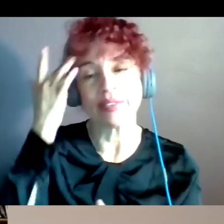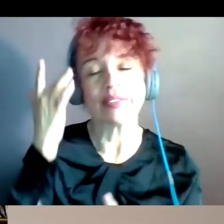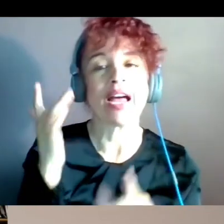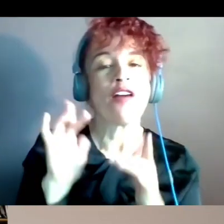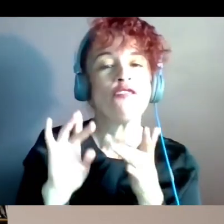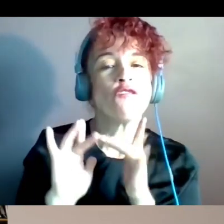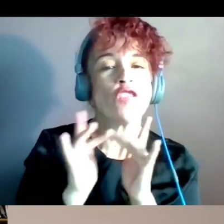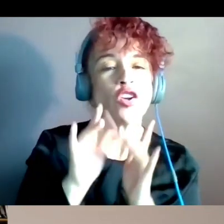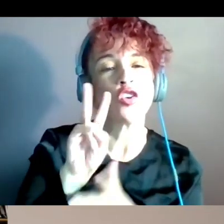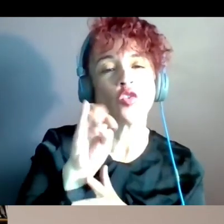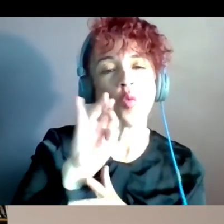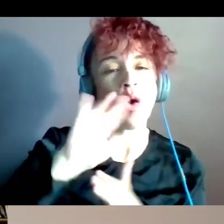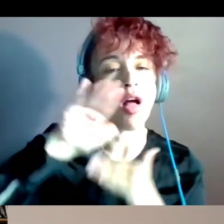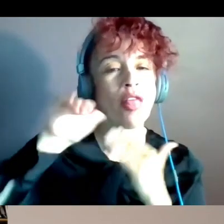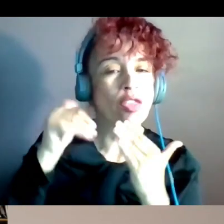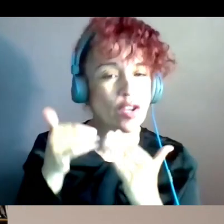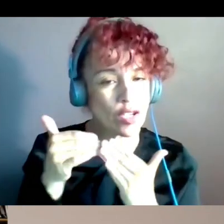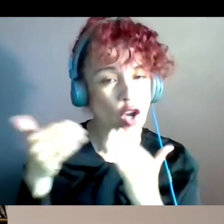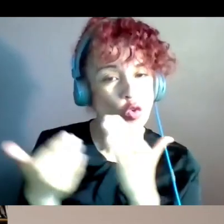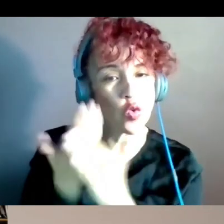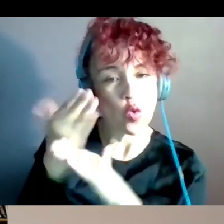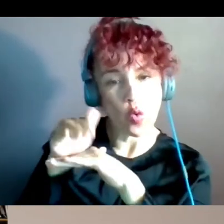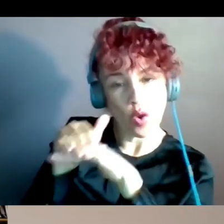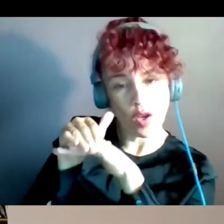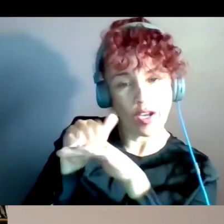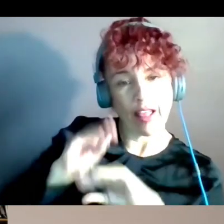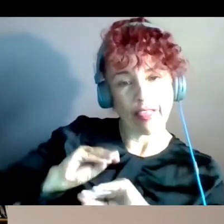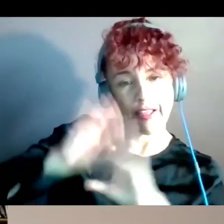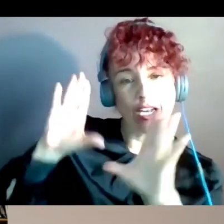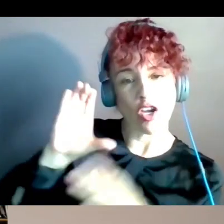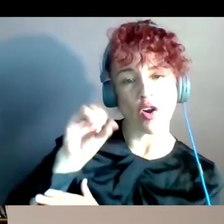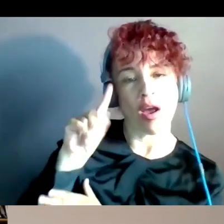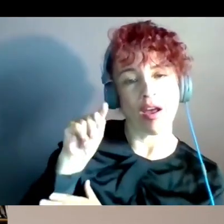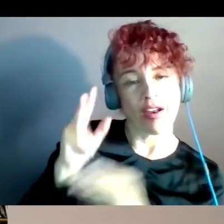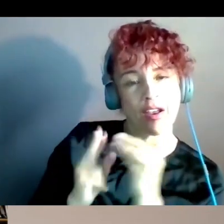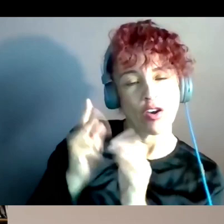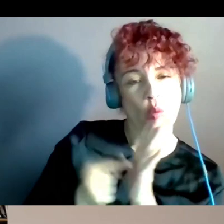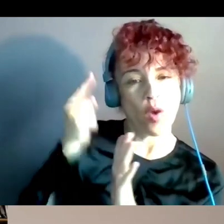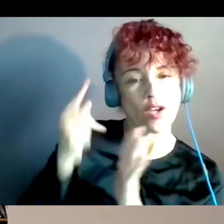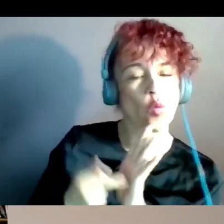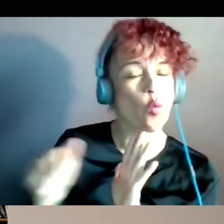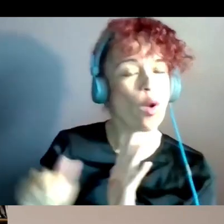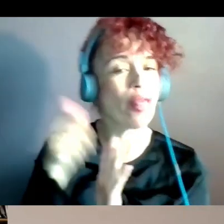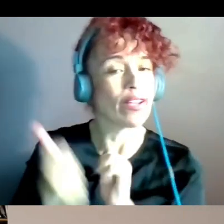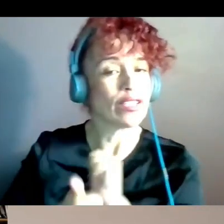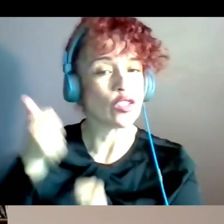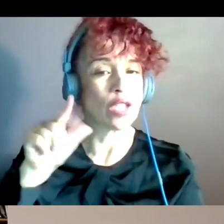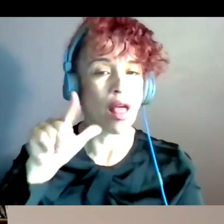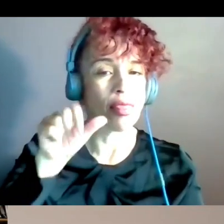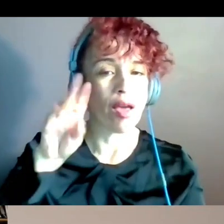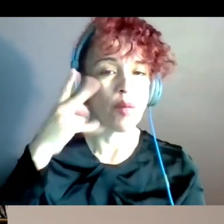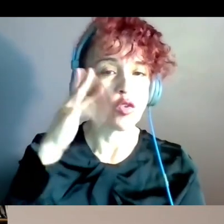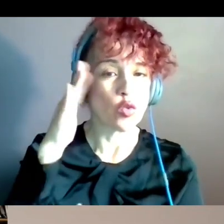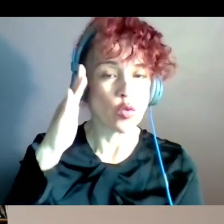virtually all of New England has been clear cut at one time or another. So most lumber trees that you're going to